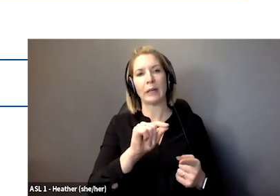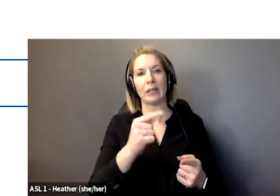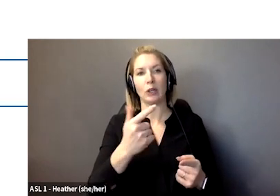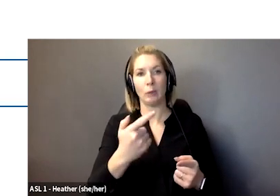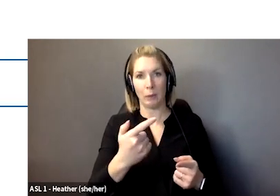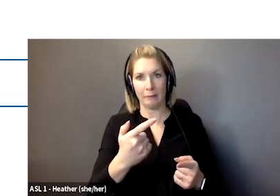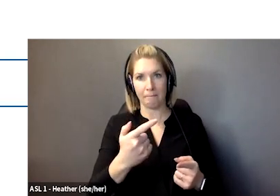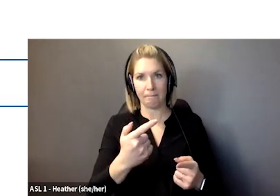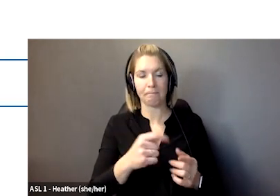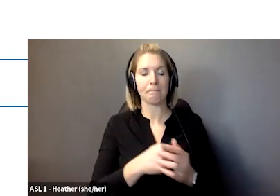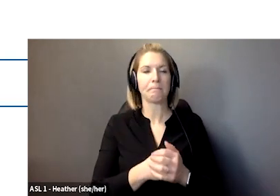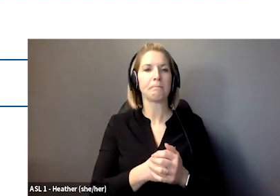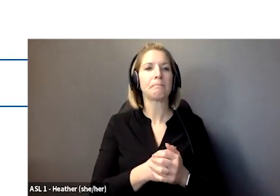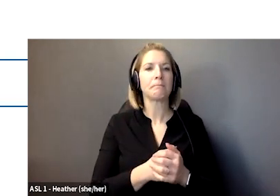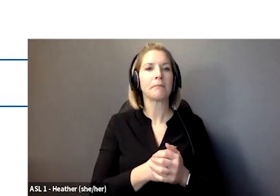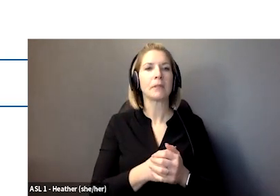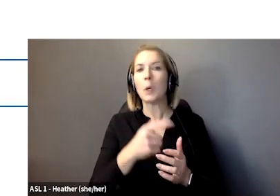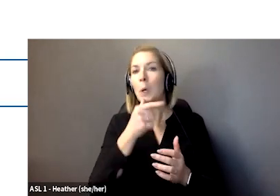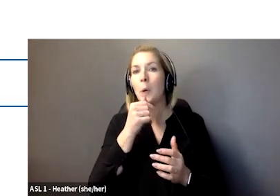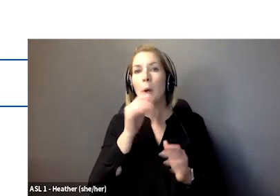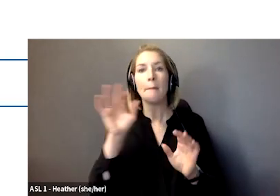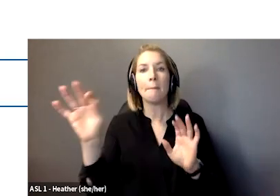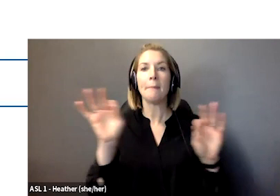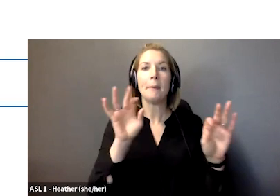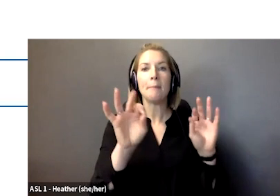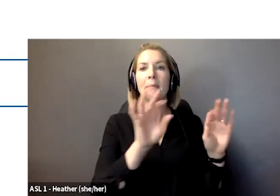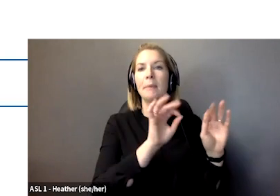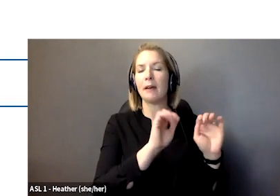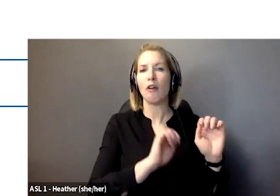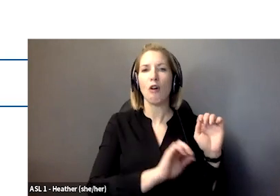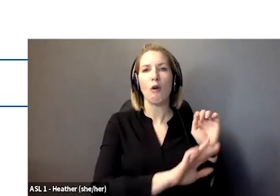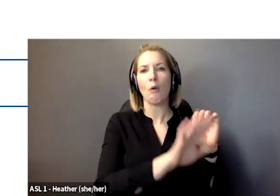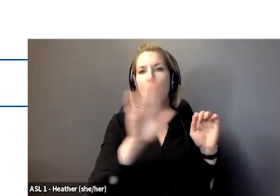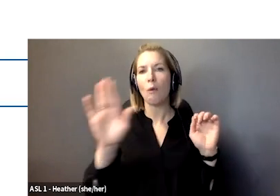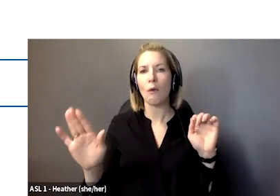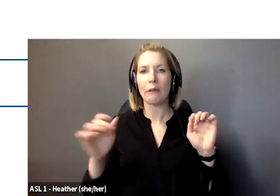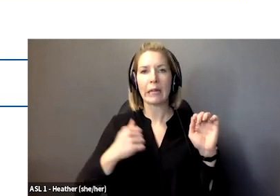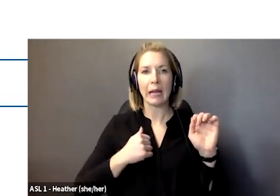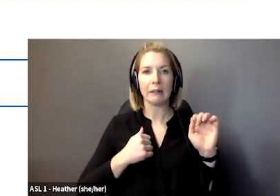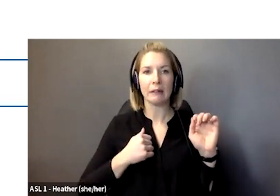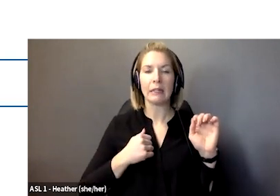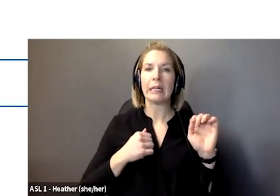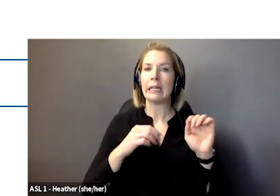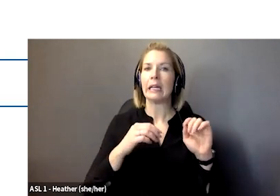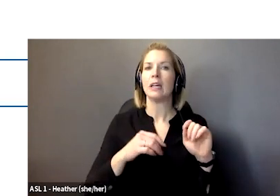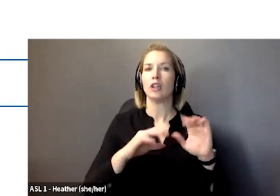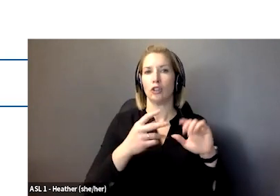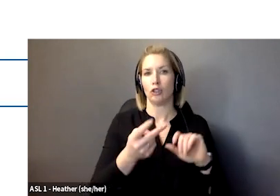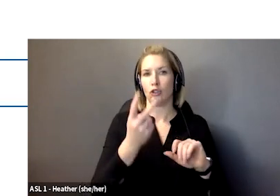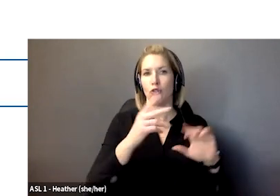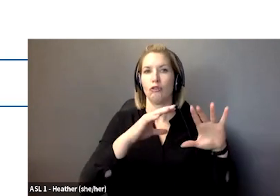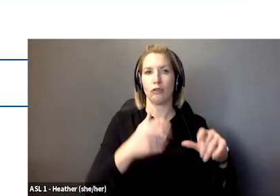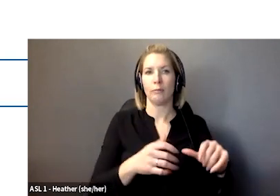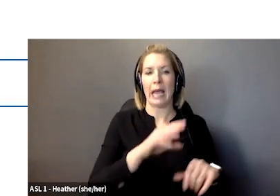participants were recruited from across Canada, and they belonged to one of two groups: young people between the ages of 18 to